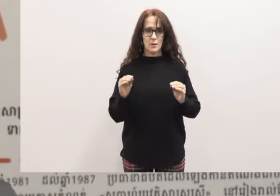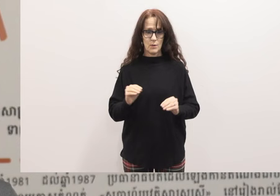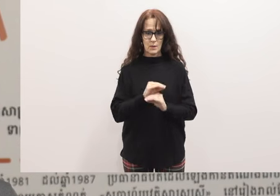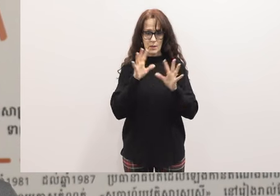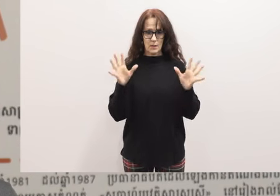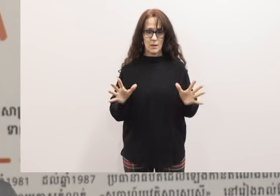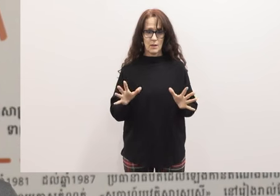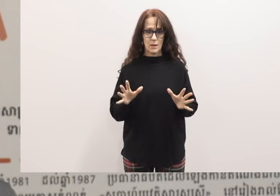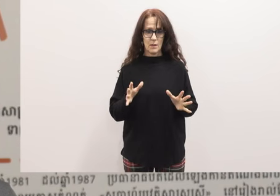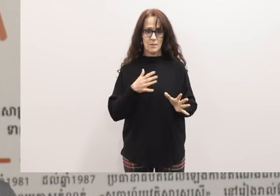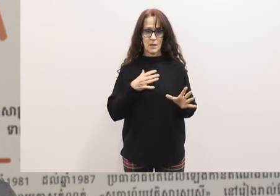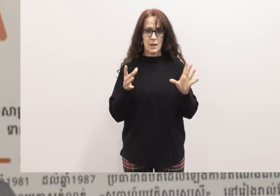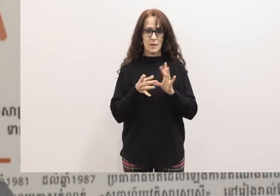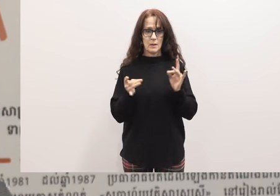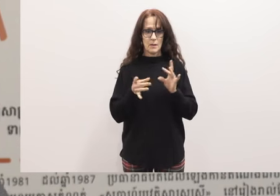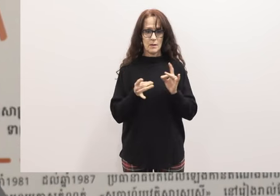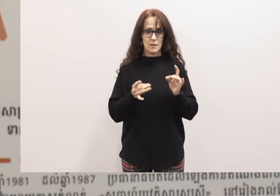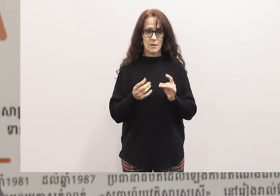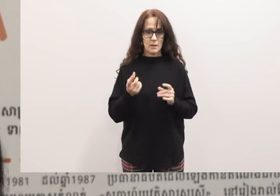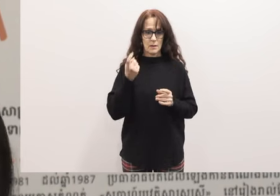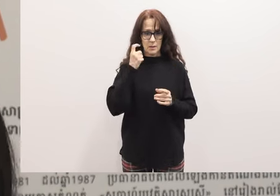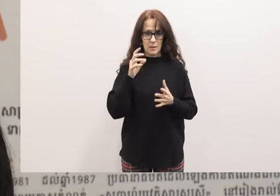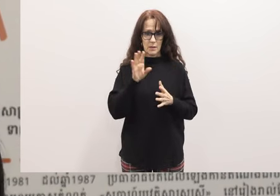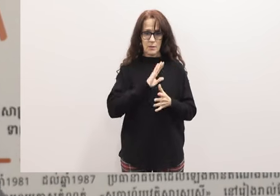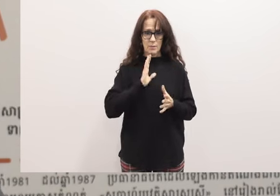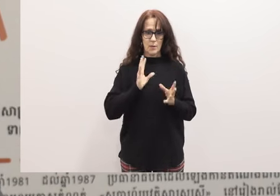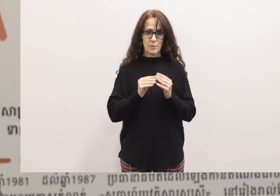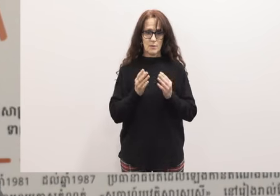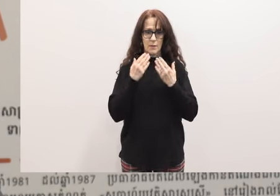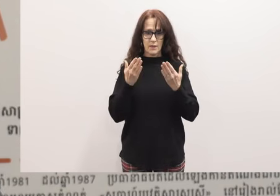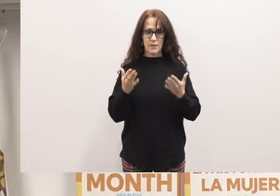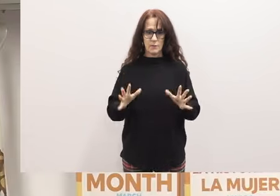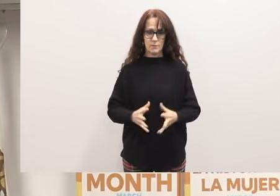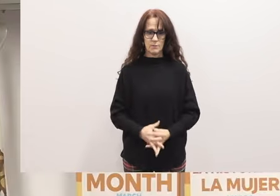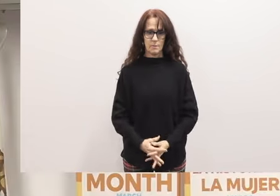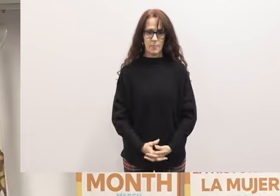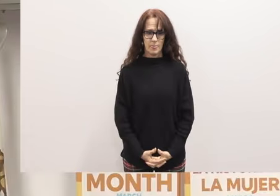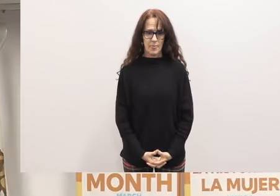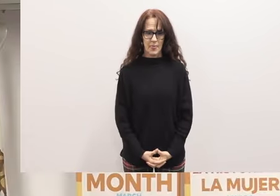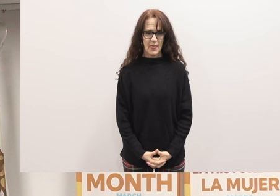clarifying my comment at the last board meeting, and thank you.